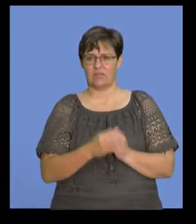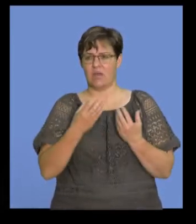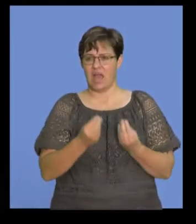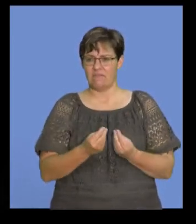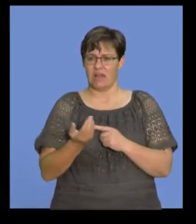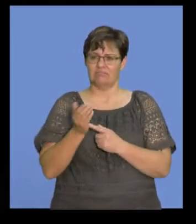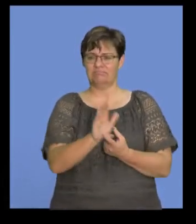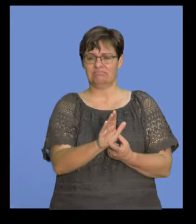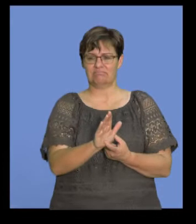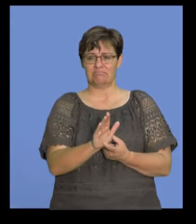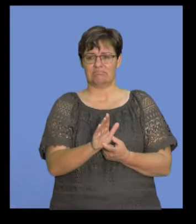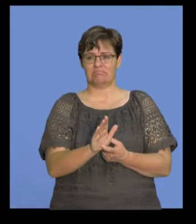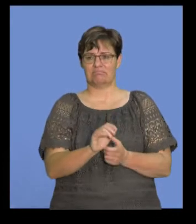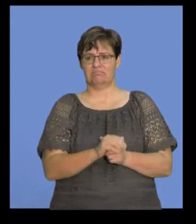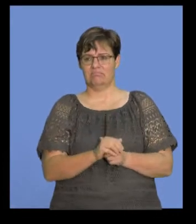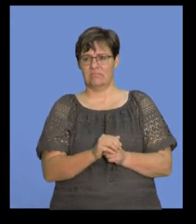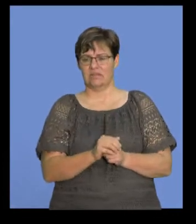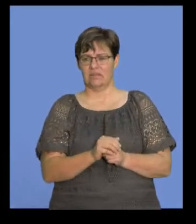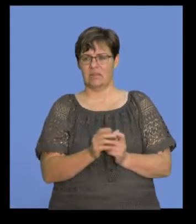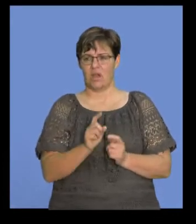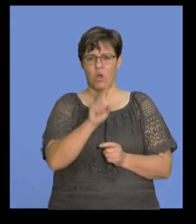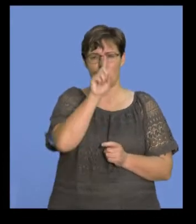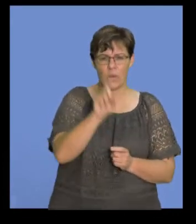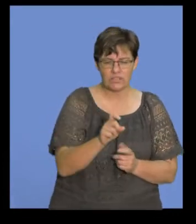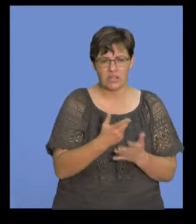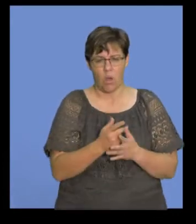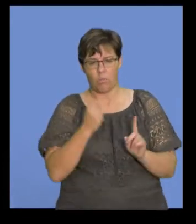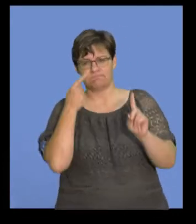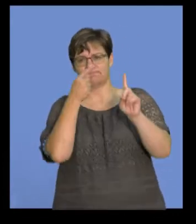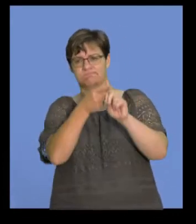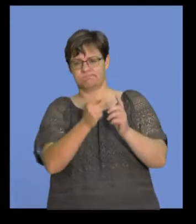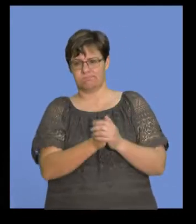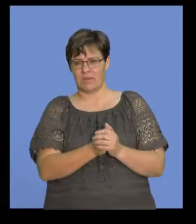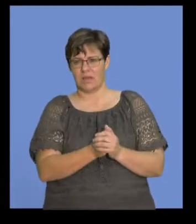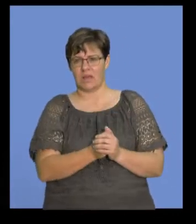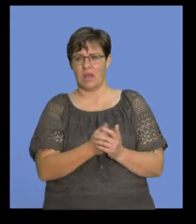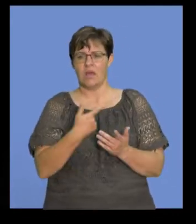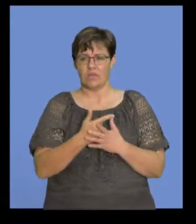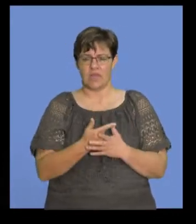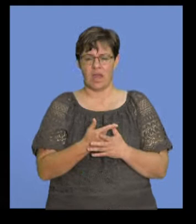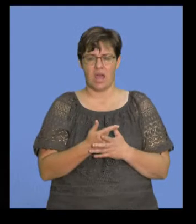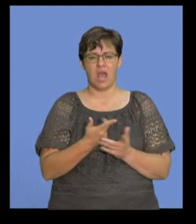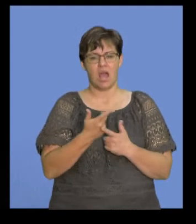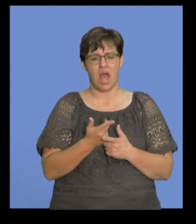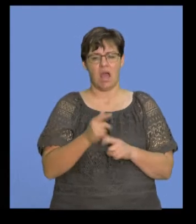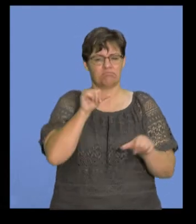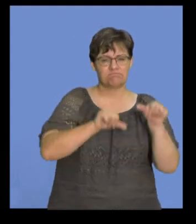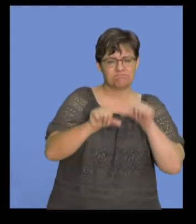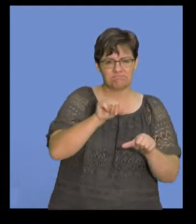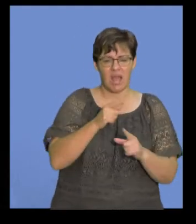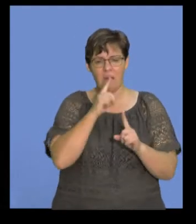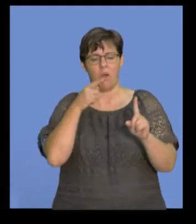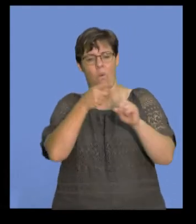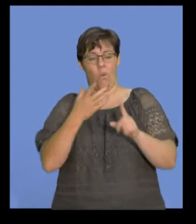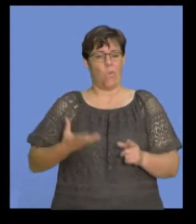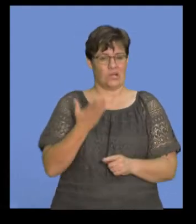So we've been exposed to the word aim as a question of intent. The method is actually the experimental recipe that you're going to